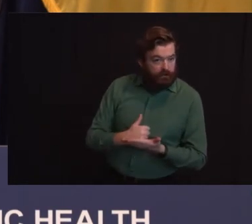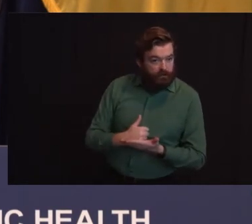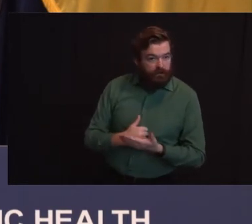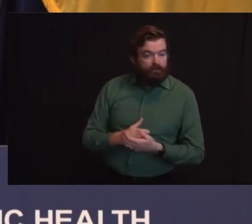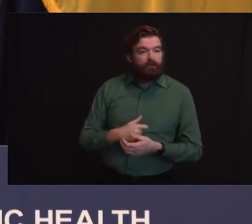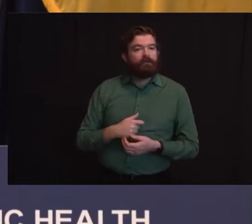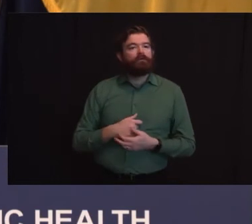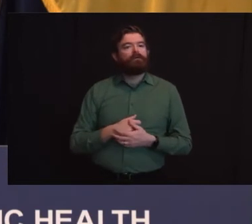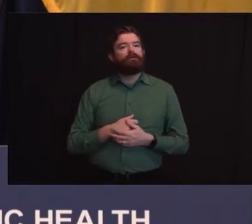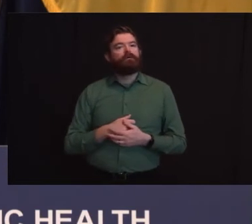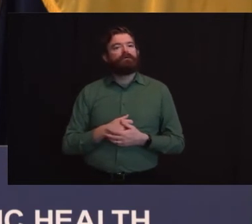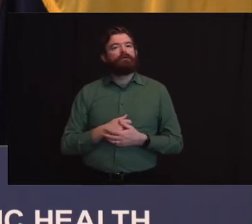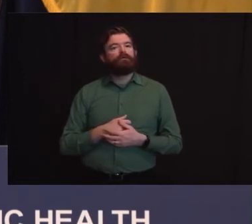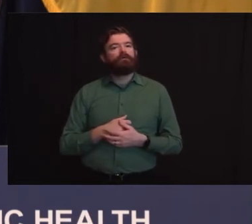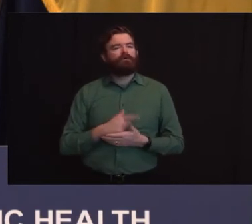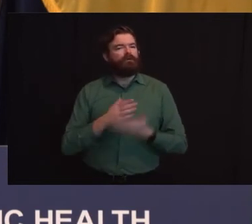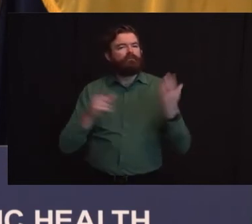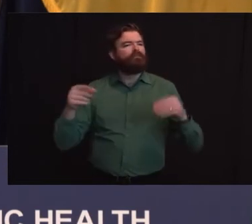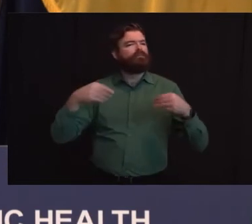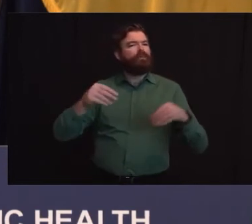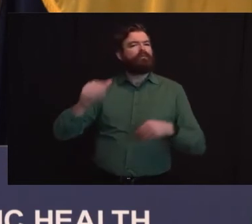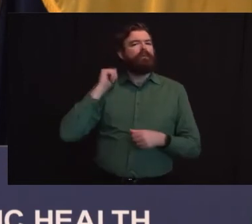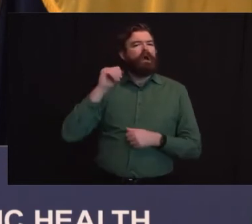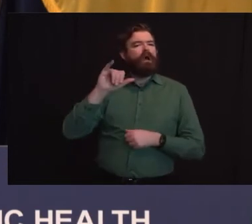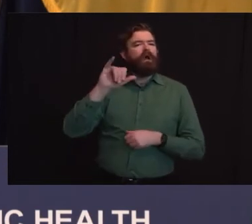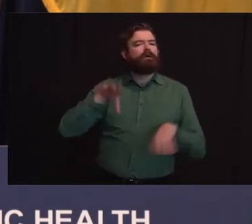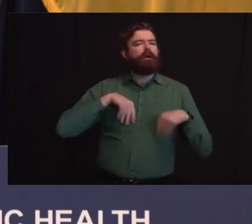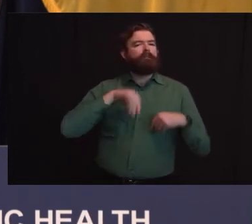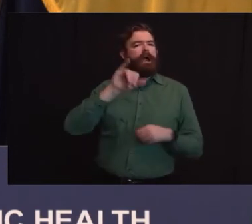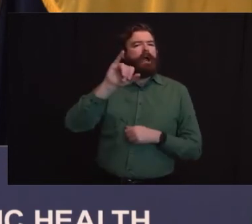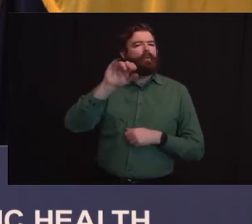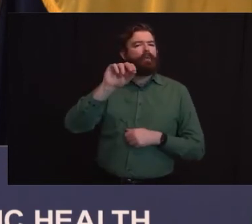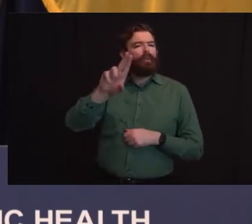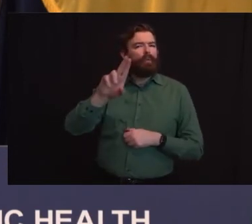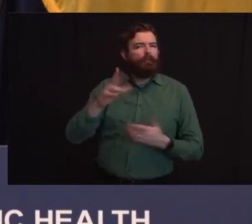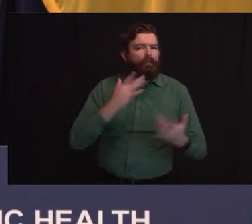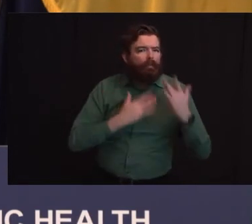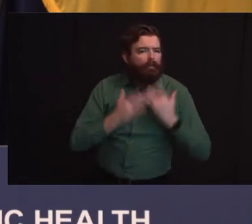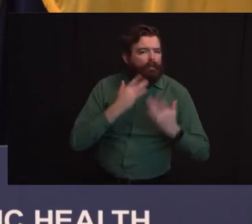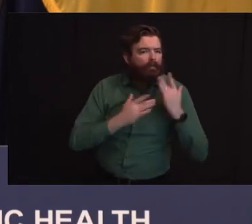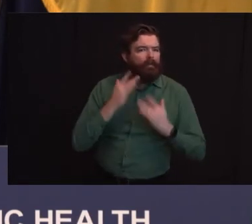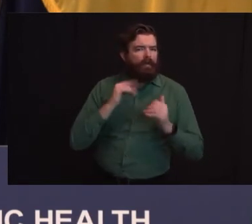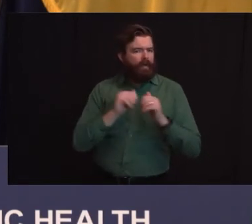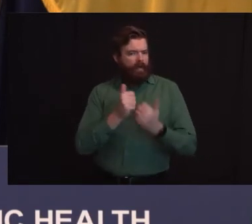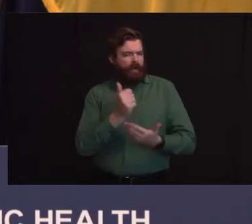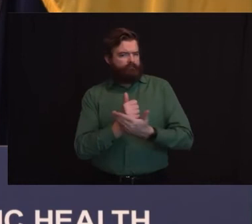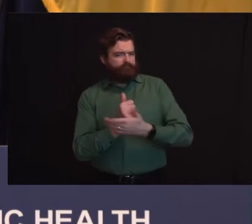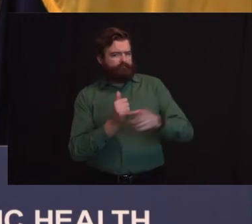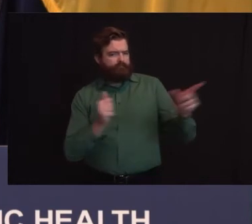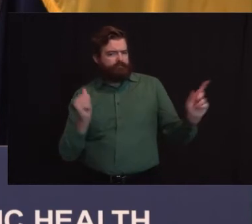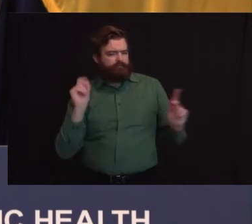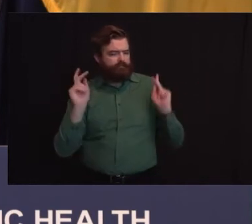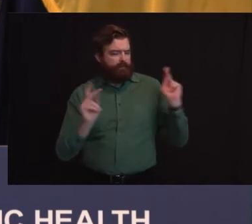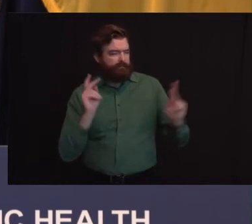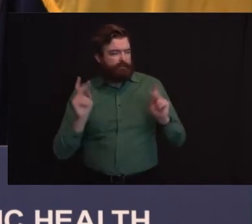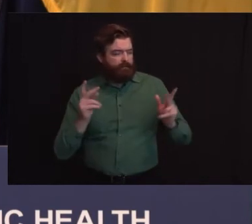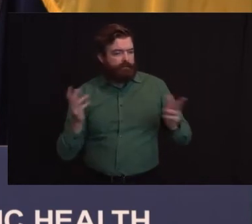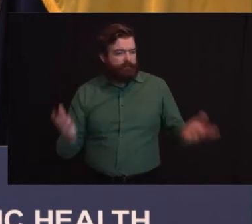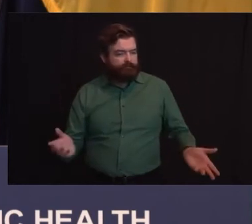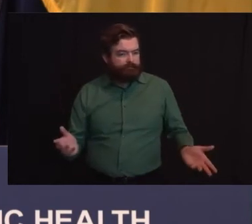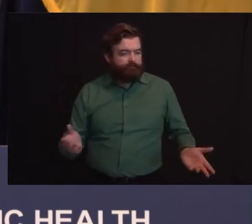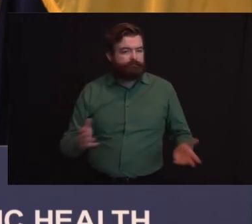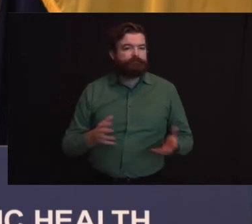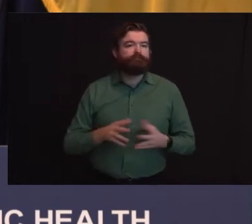So what's being done to help these folks? How can the state get in contact with